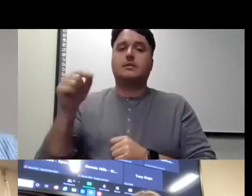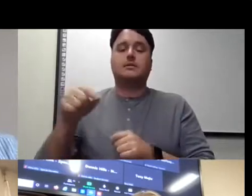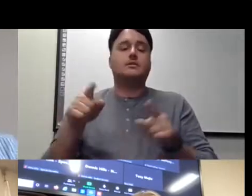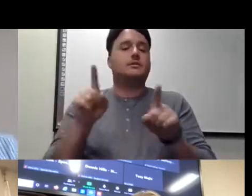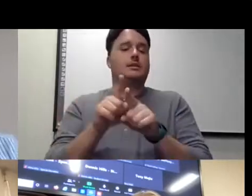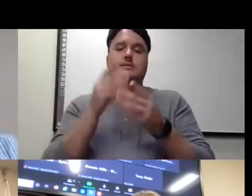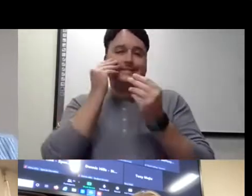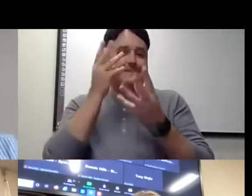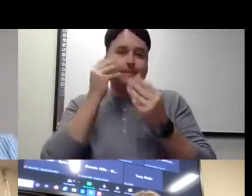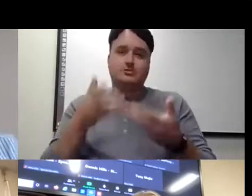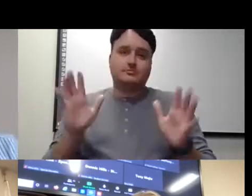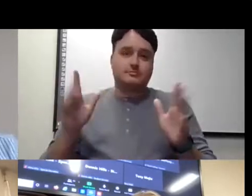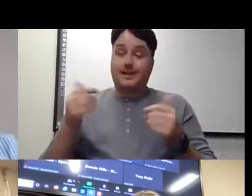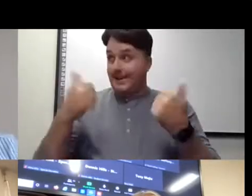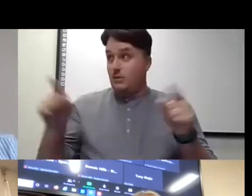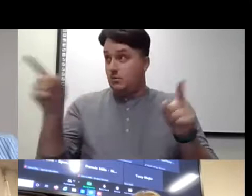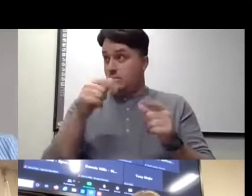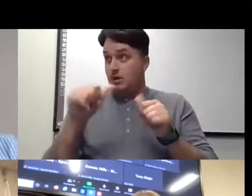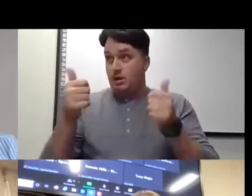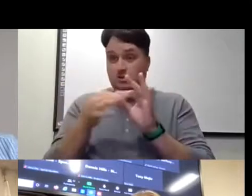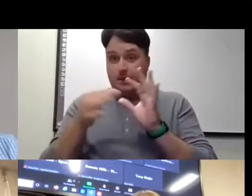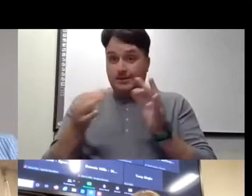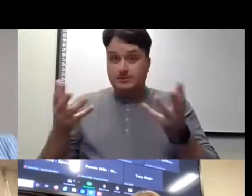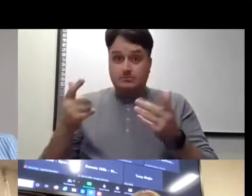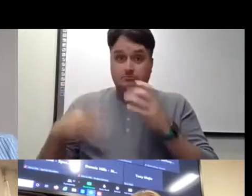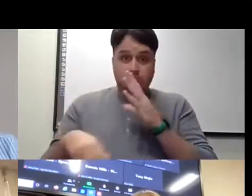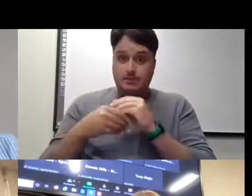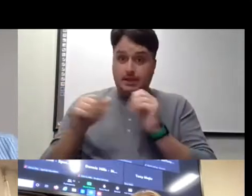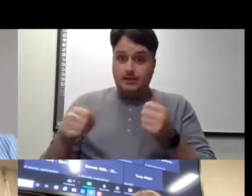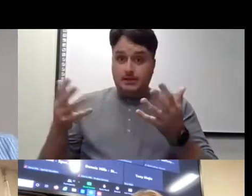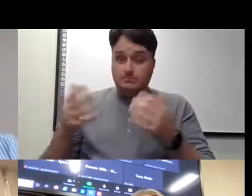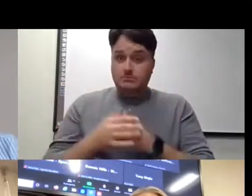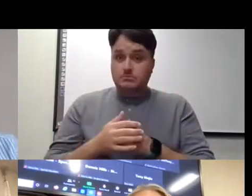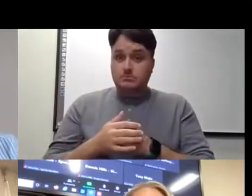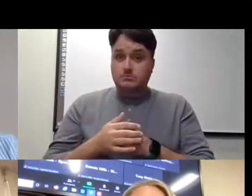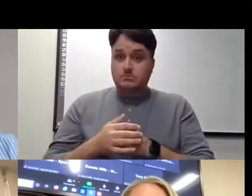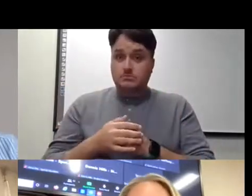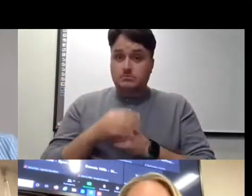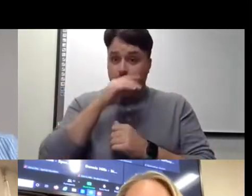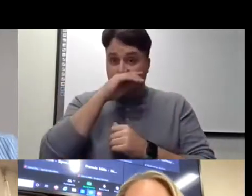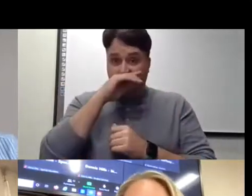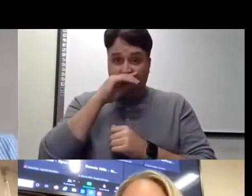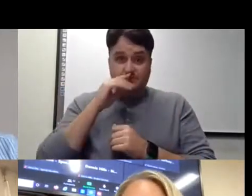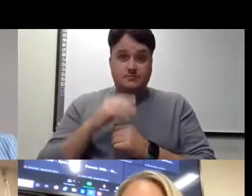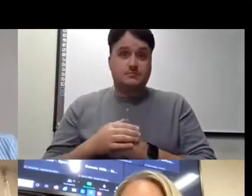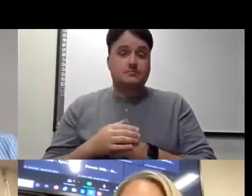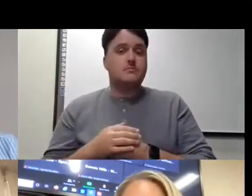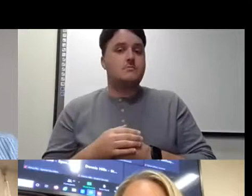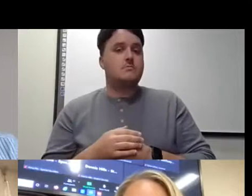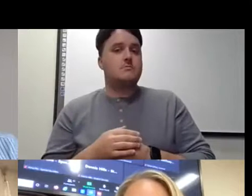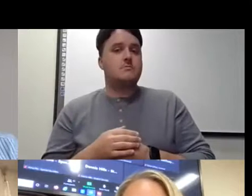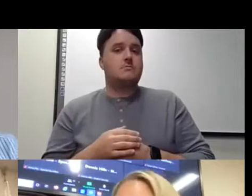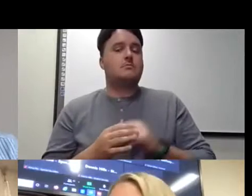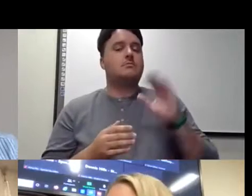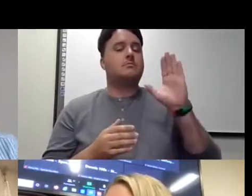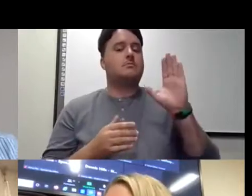item. So does anyone have any comments, anything they want to add? Trustee Proctor? I just wanted to say that I'm really looking forward